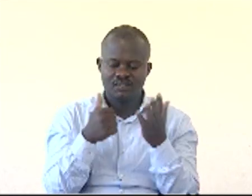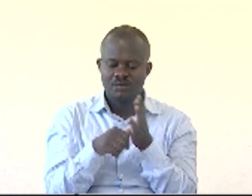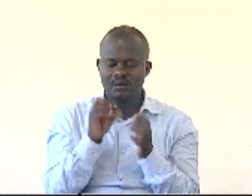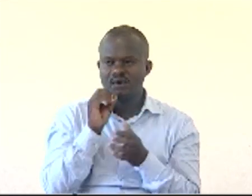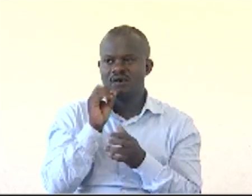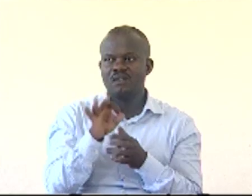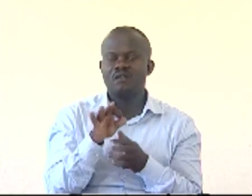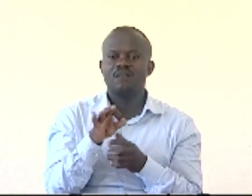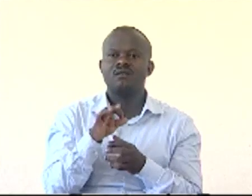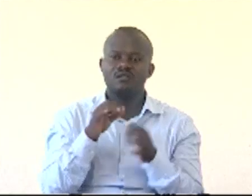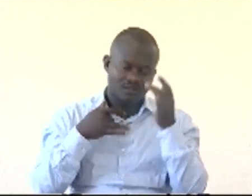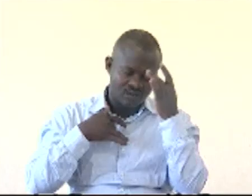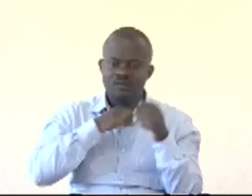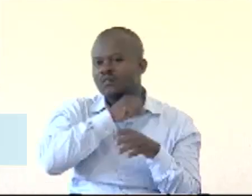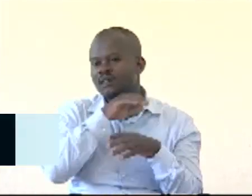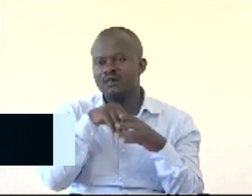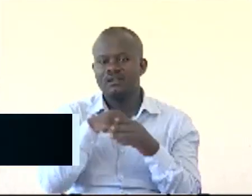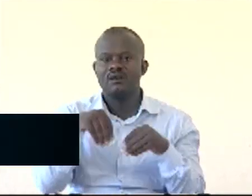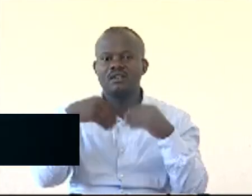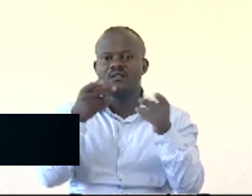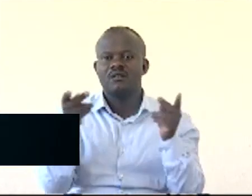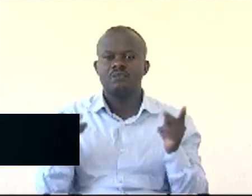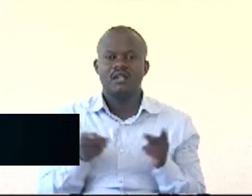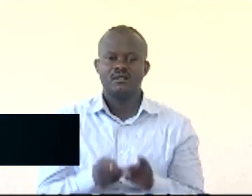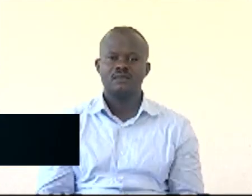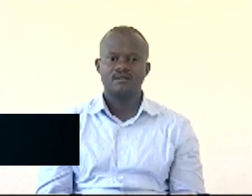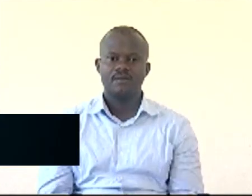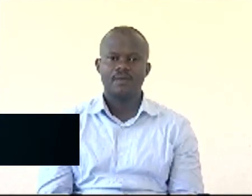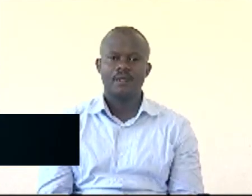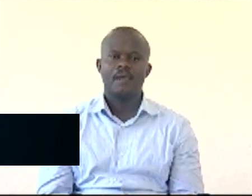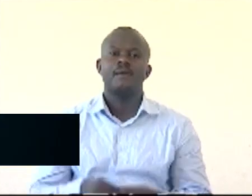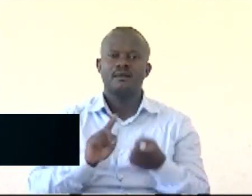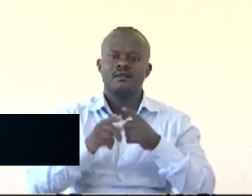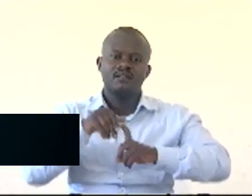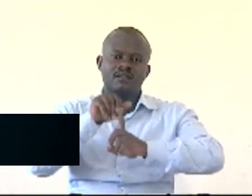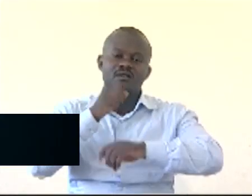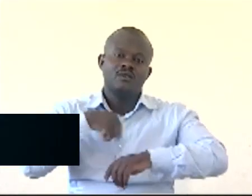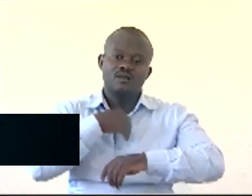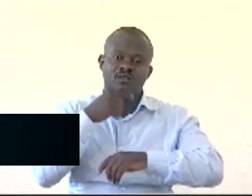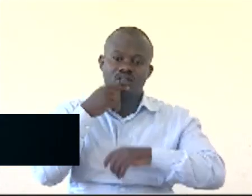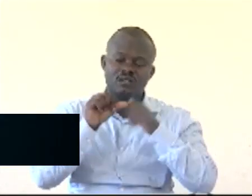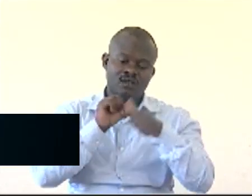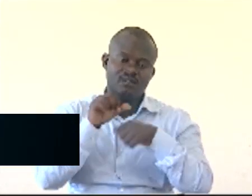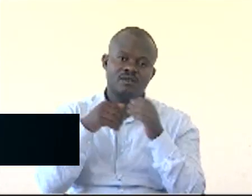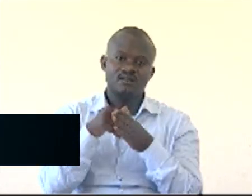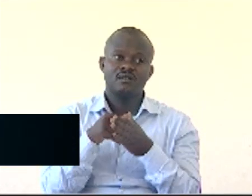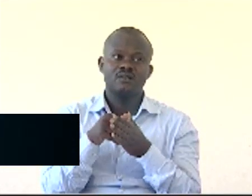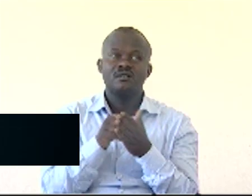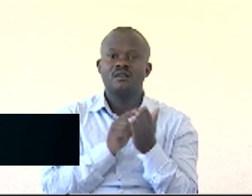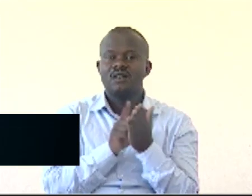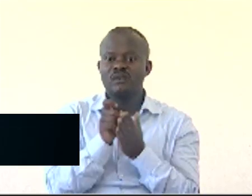of cholera in a given place. Dear students, we have talked about